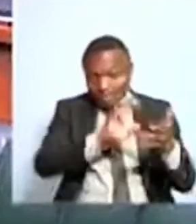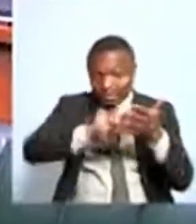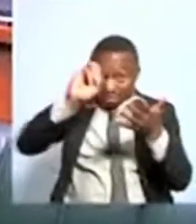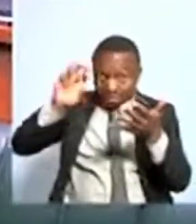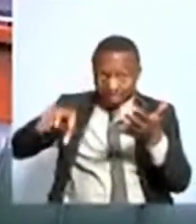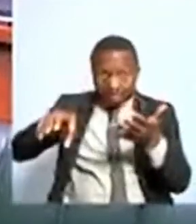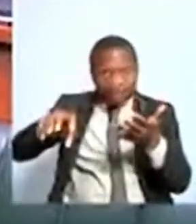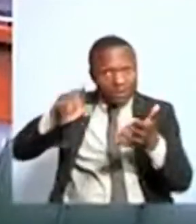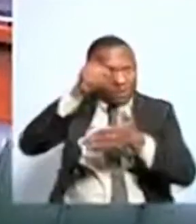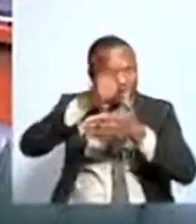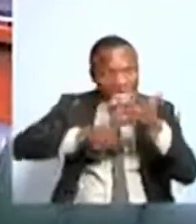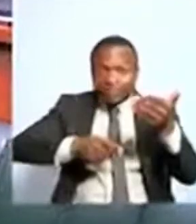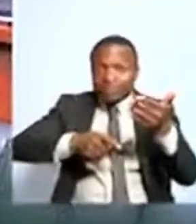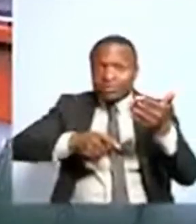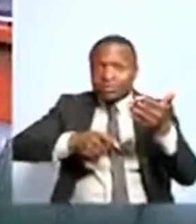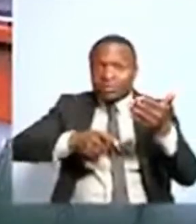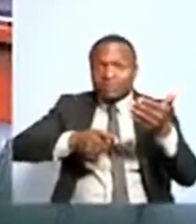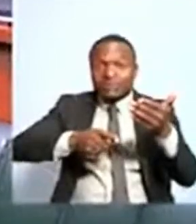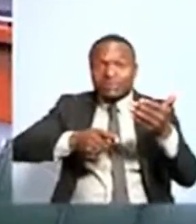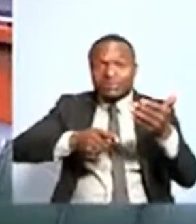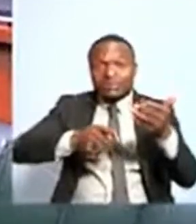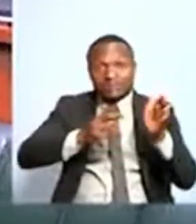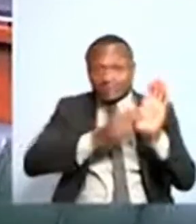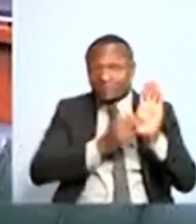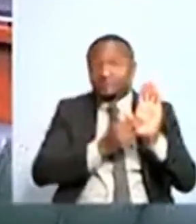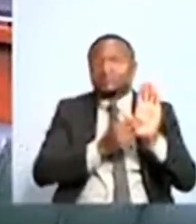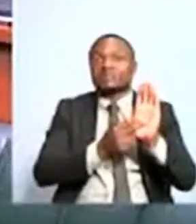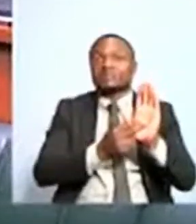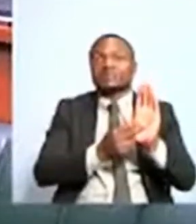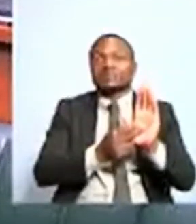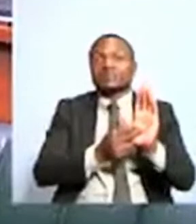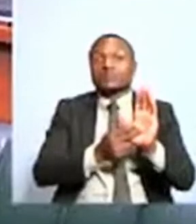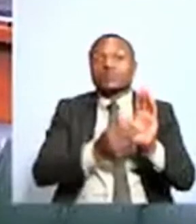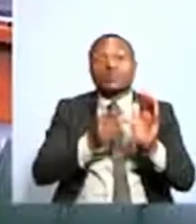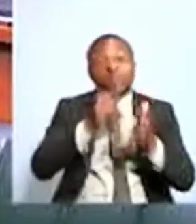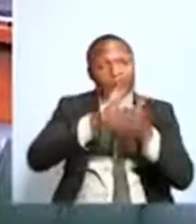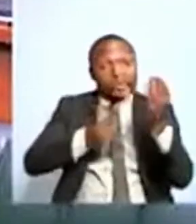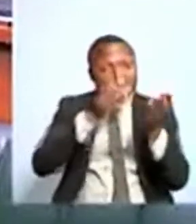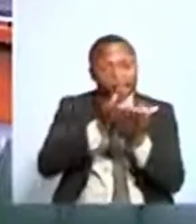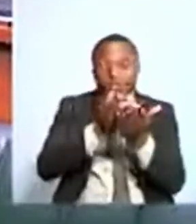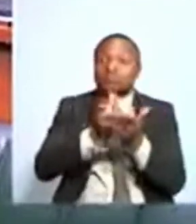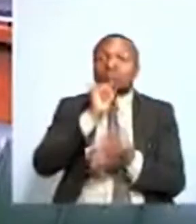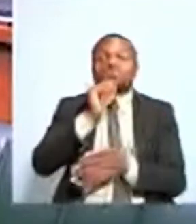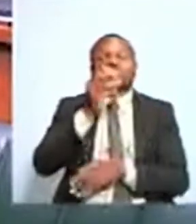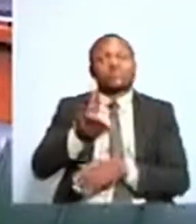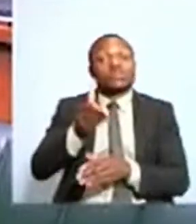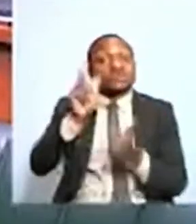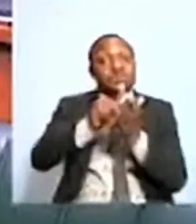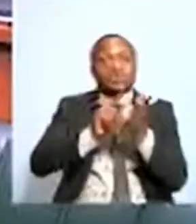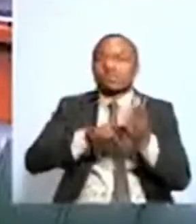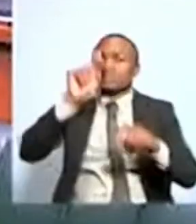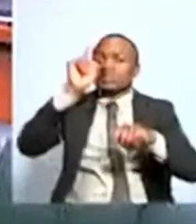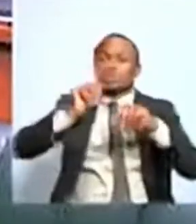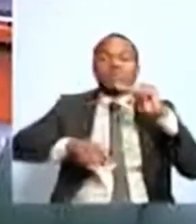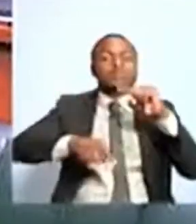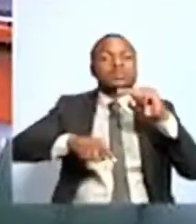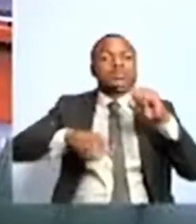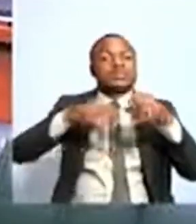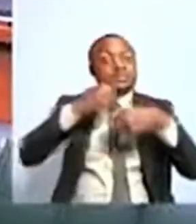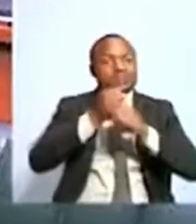of what is referring to does not even stand, because law cannot be made in